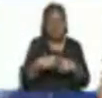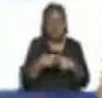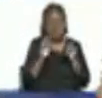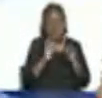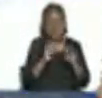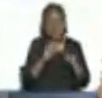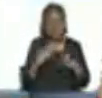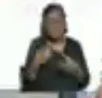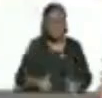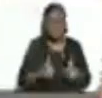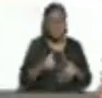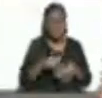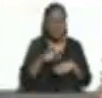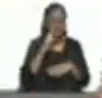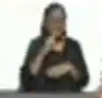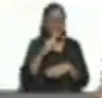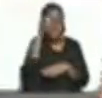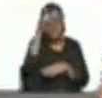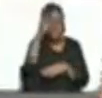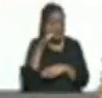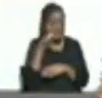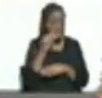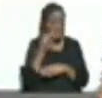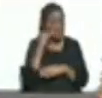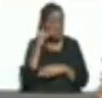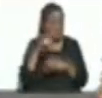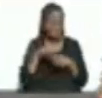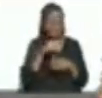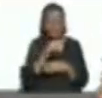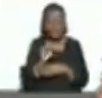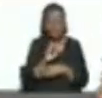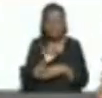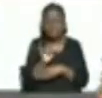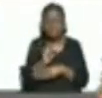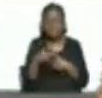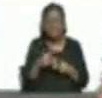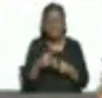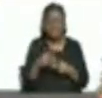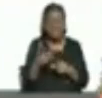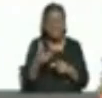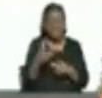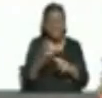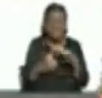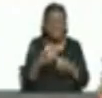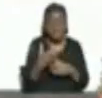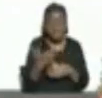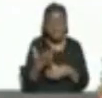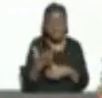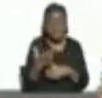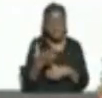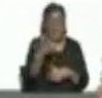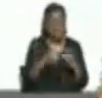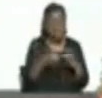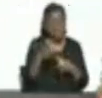she'll have to live at her parents' home in the United States as well. Now, during the hearing, the court heard testimony from Shriver's husband,